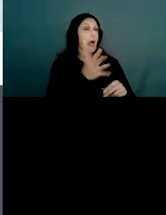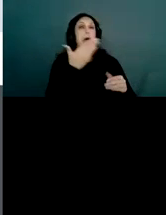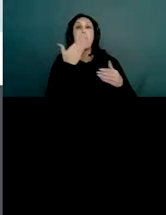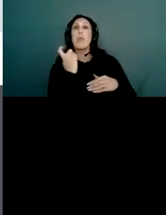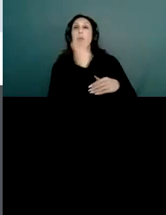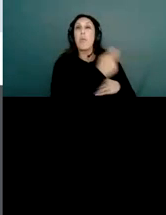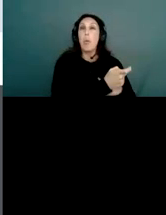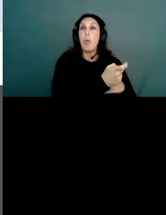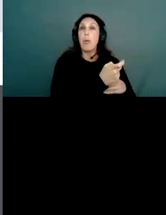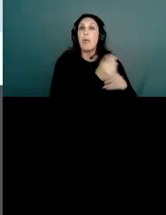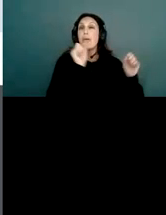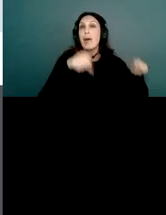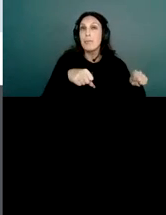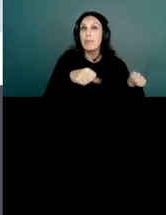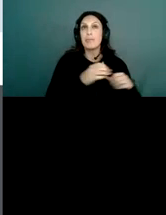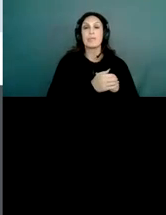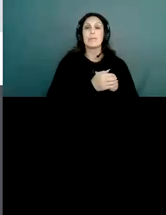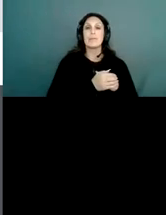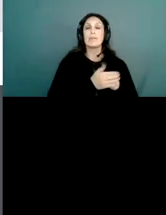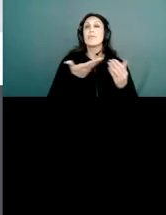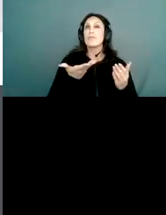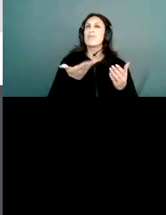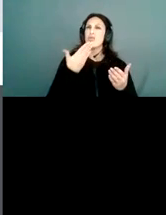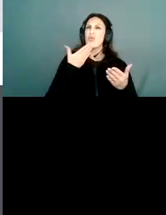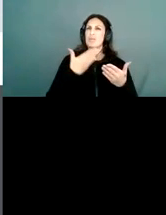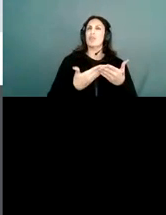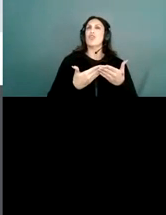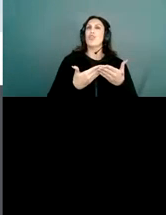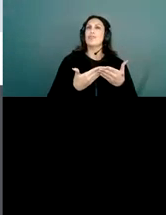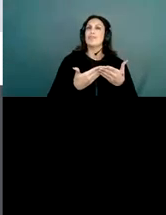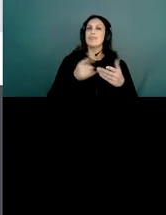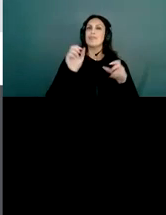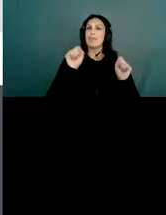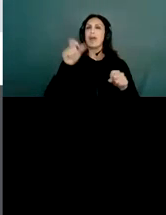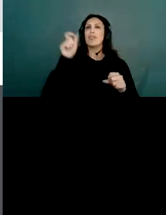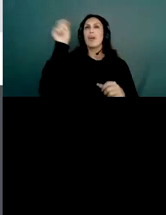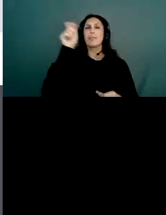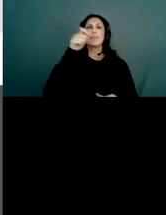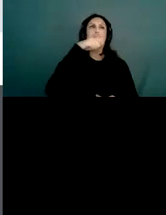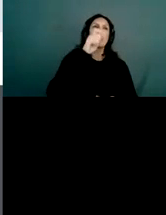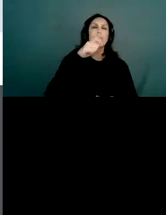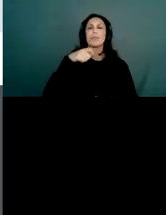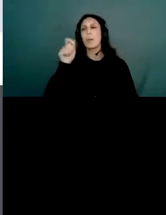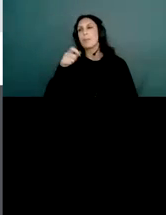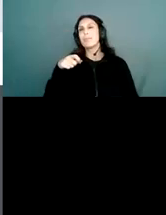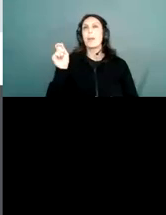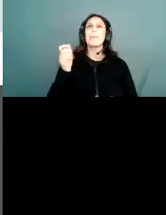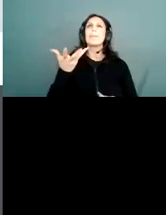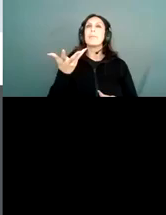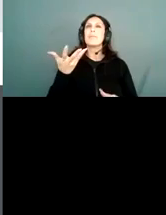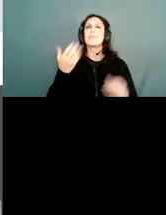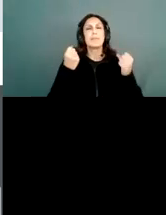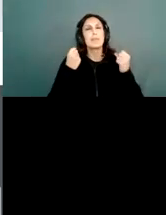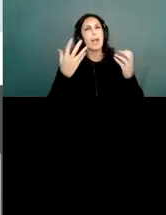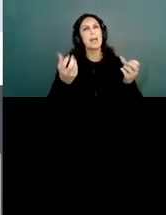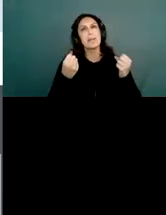what you liked and what you didn't like. Share your review with a friend or family member. So again, there's a lot of literacy